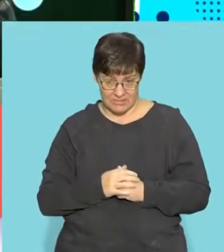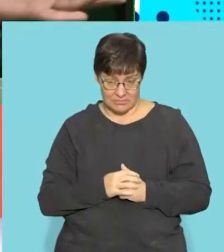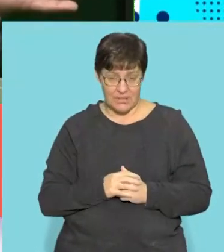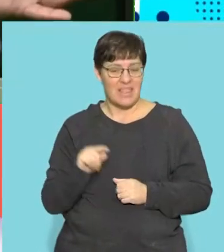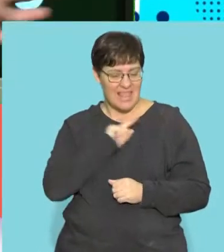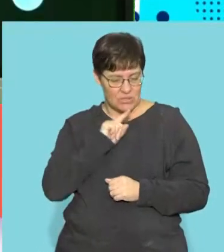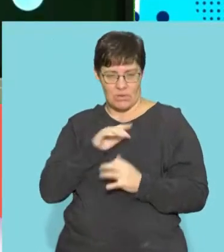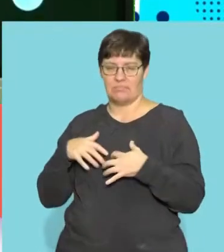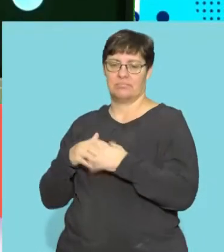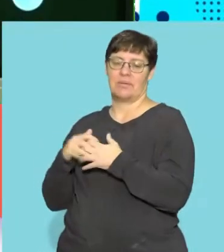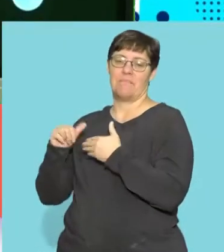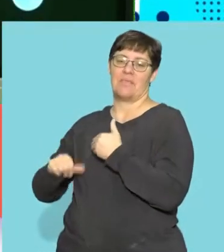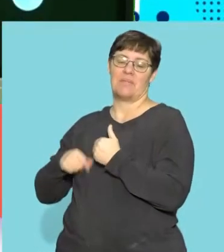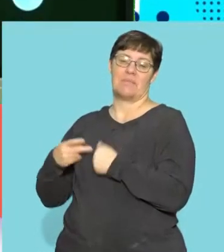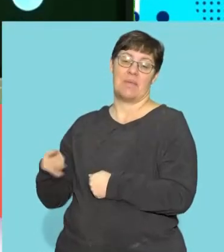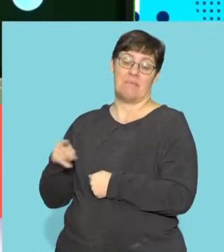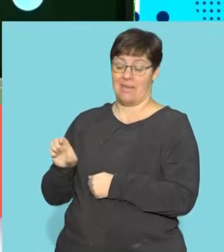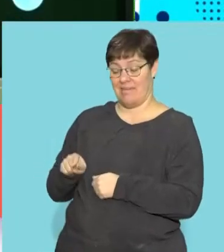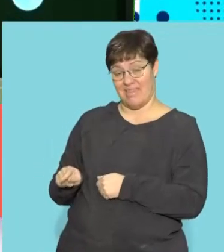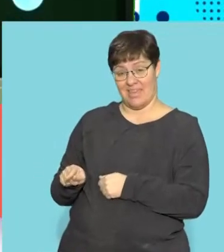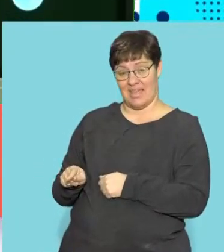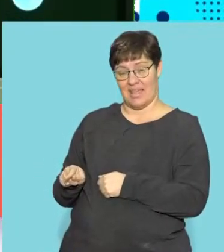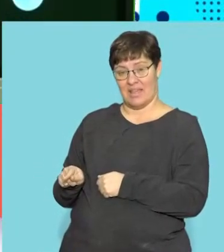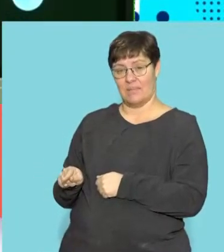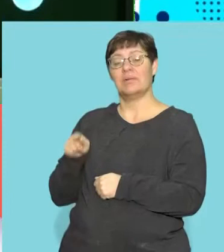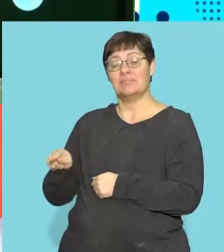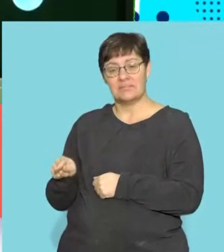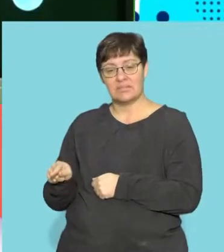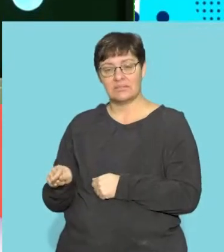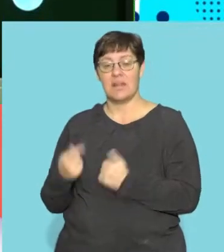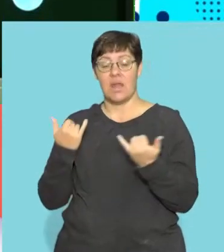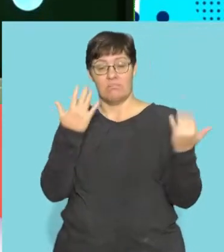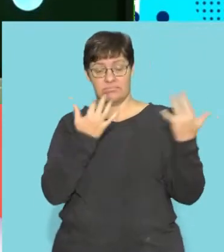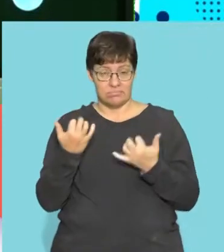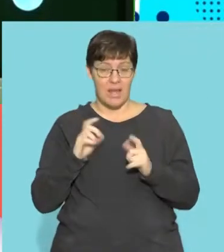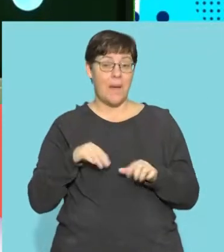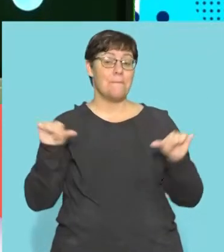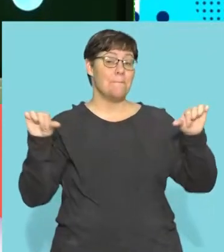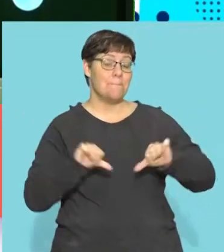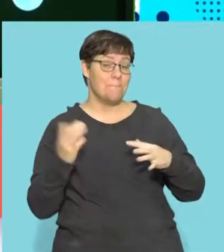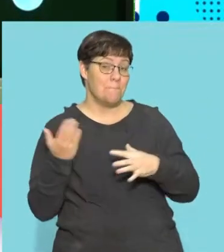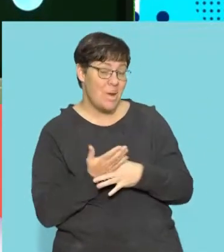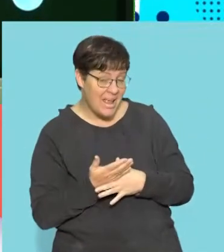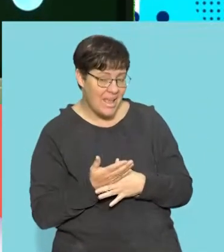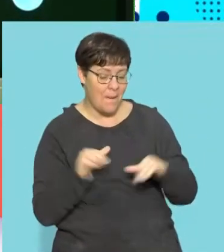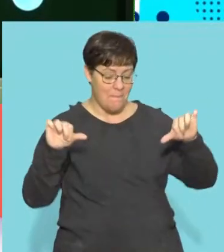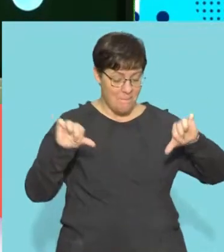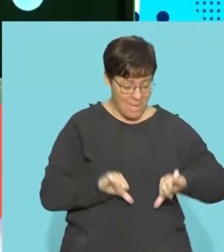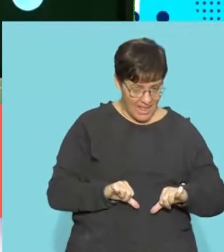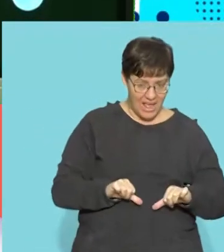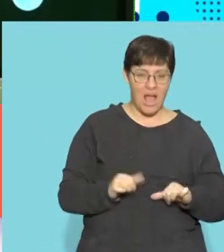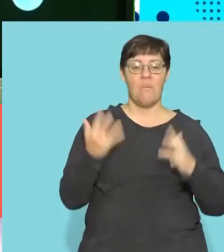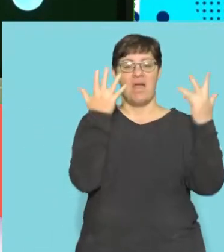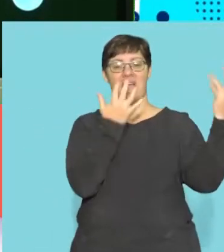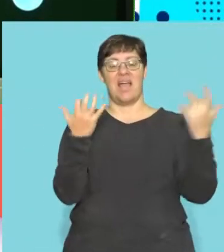have as the company. Hence, we set up this monthly thing. But this monthly thing, we're going to calculate it just now after we come back from the